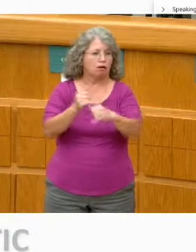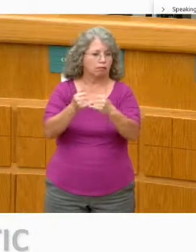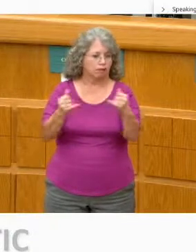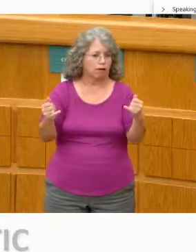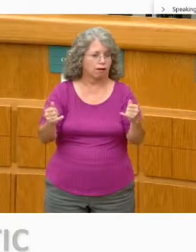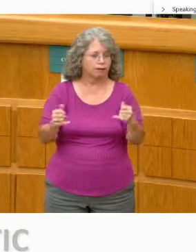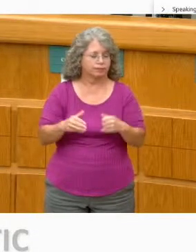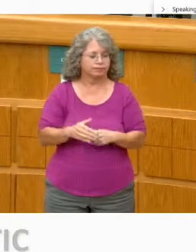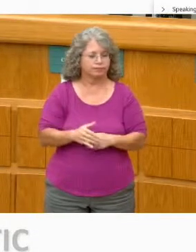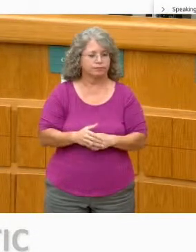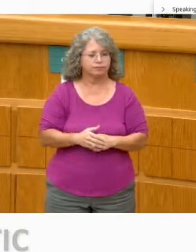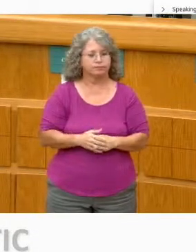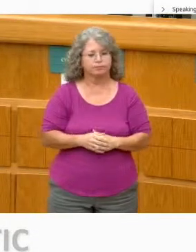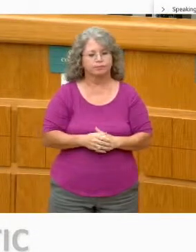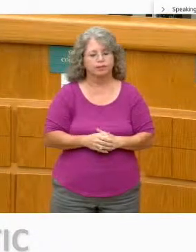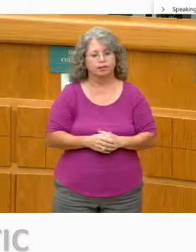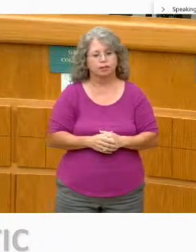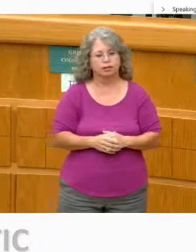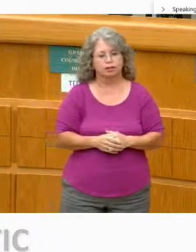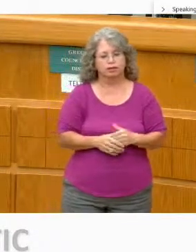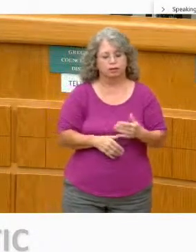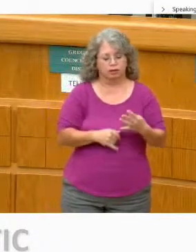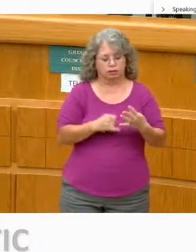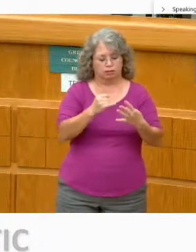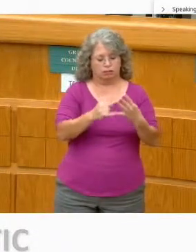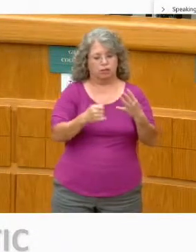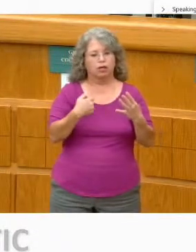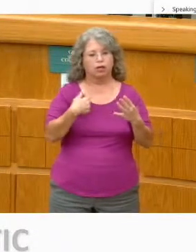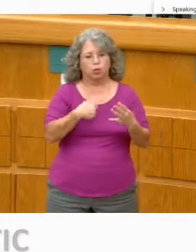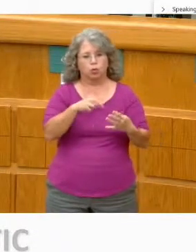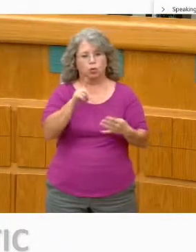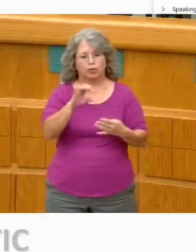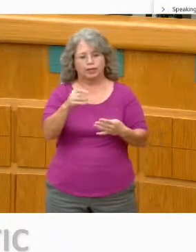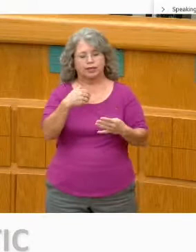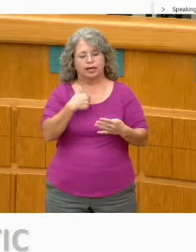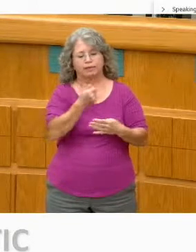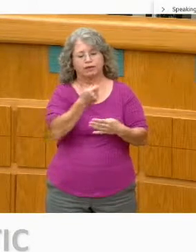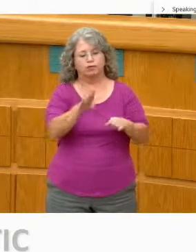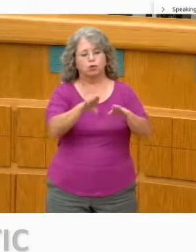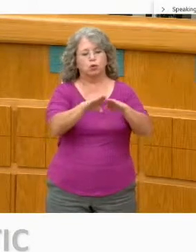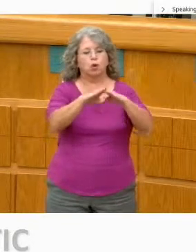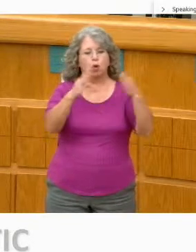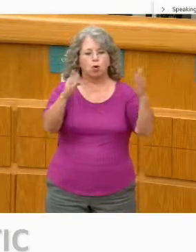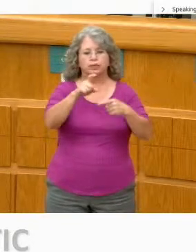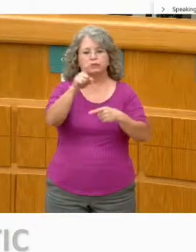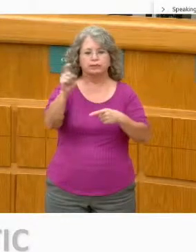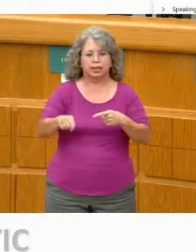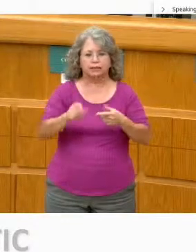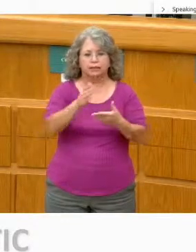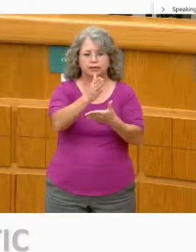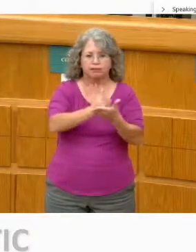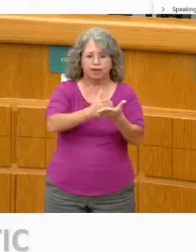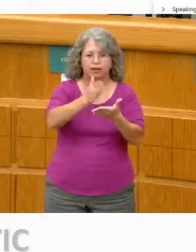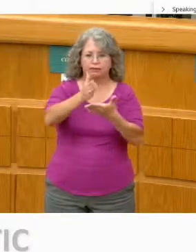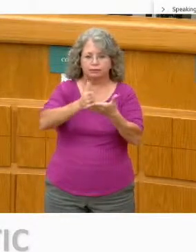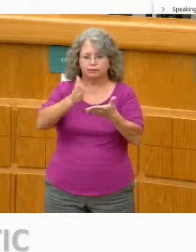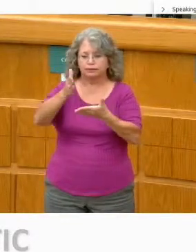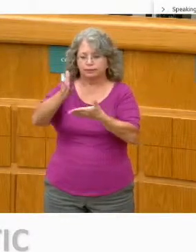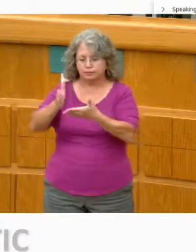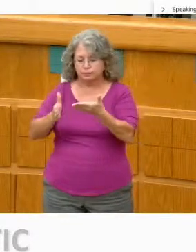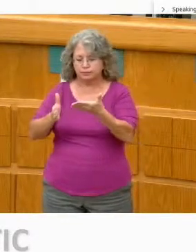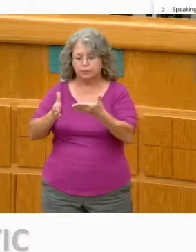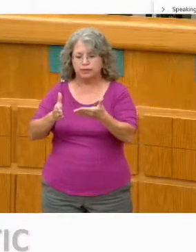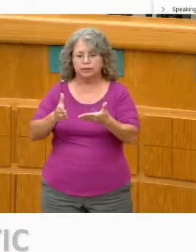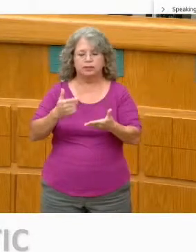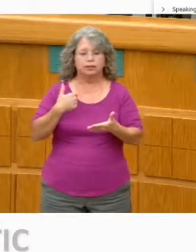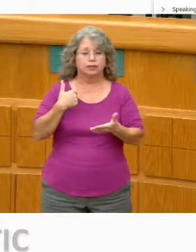occurring online. And lastly, we did go through a few open Texas phases trying to kickstart the